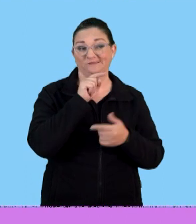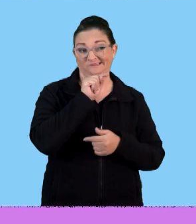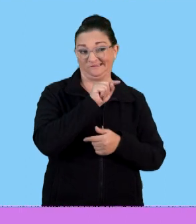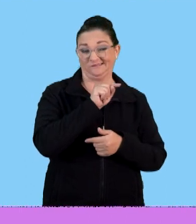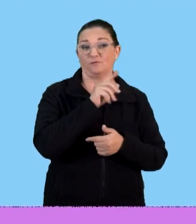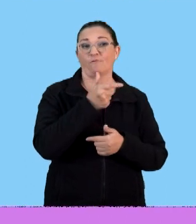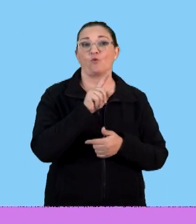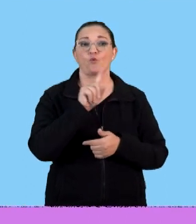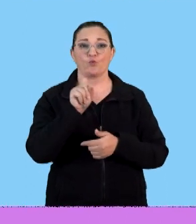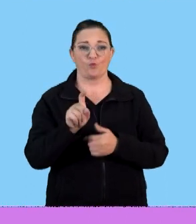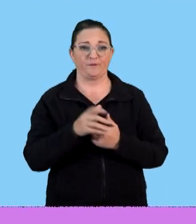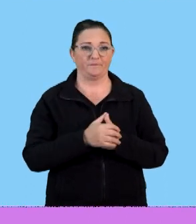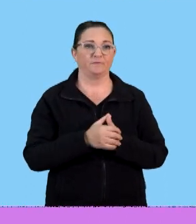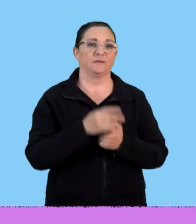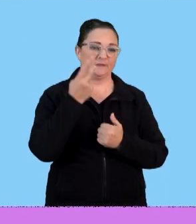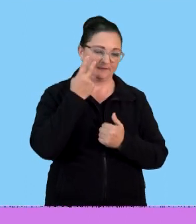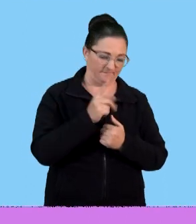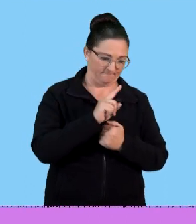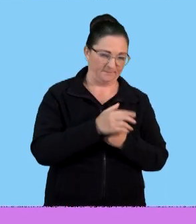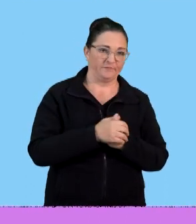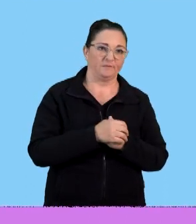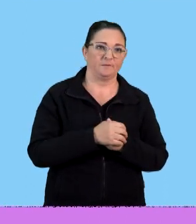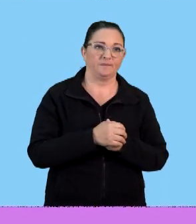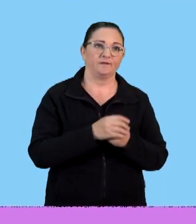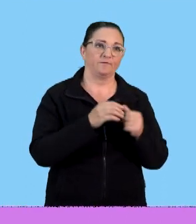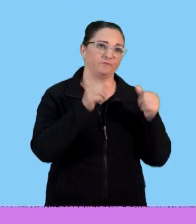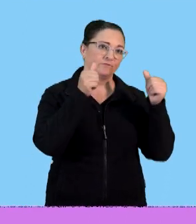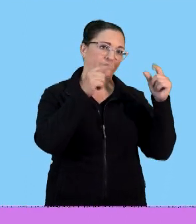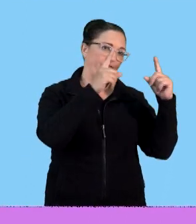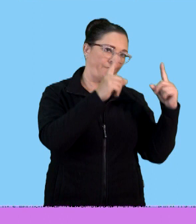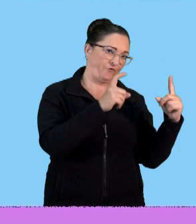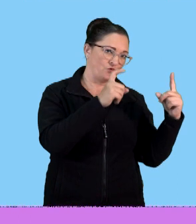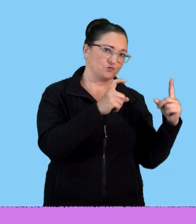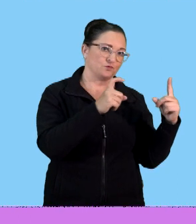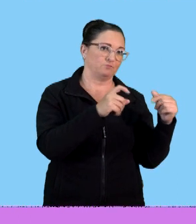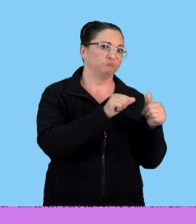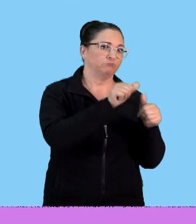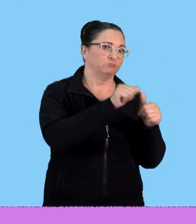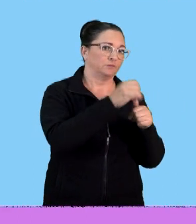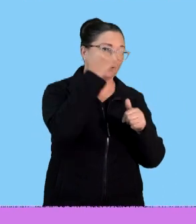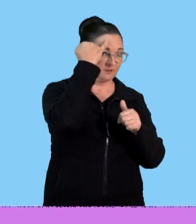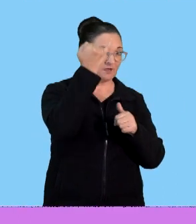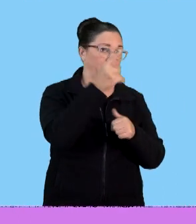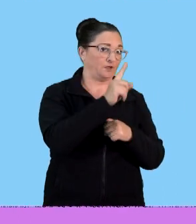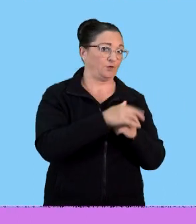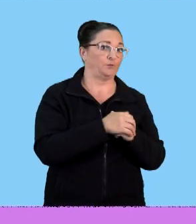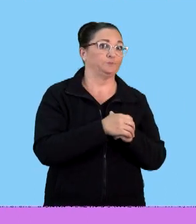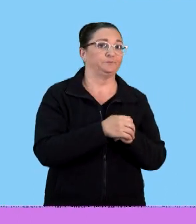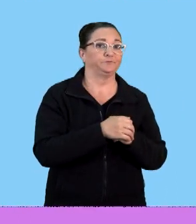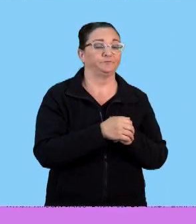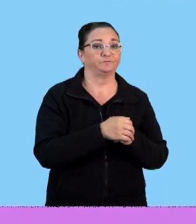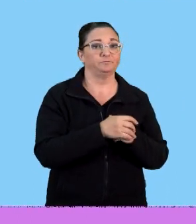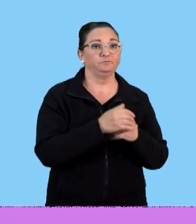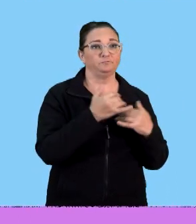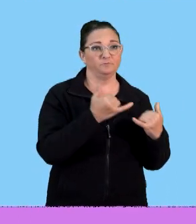the question that follow. Now let's do exactly that. Here's a photograph just to give us a better idea, to